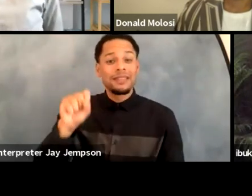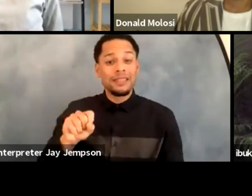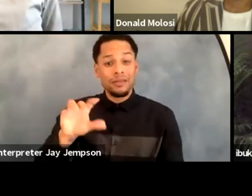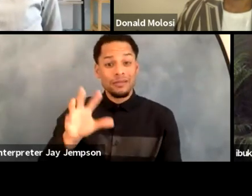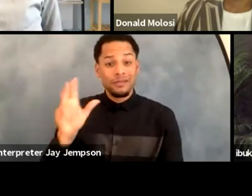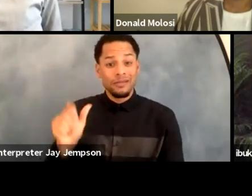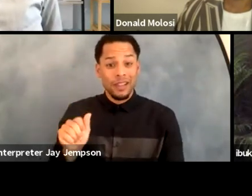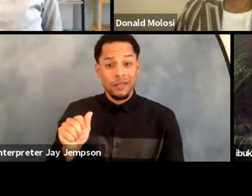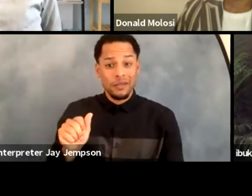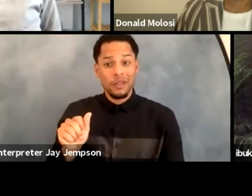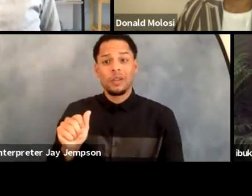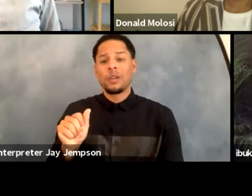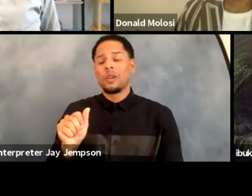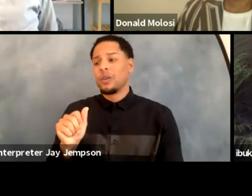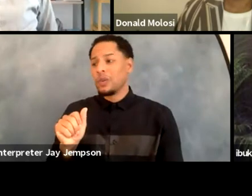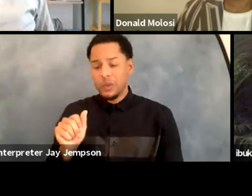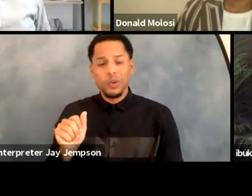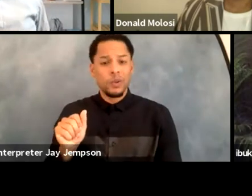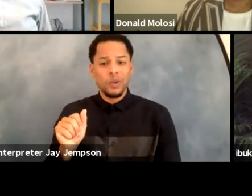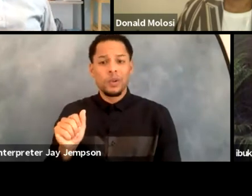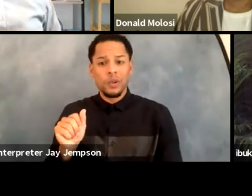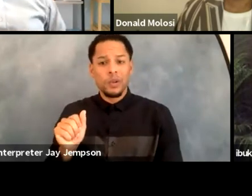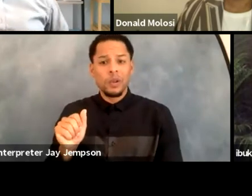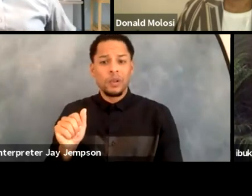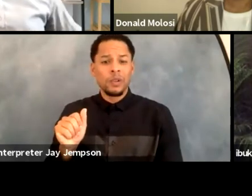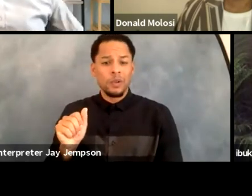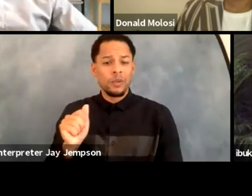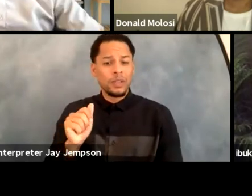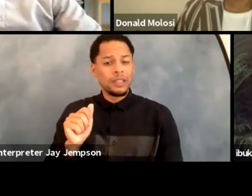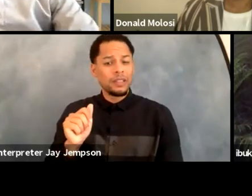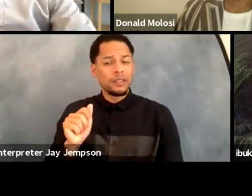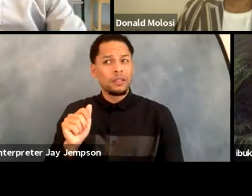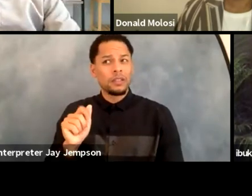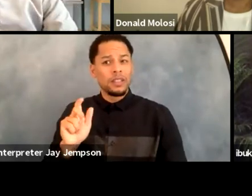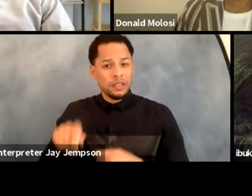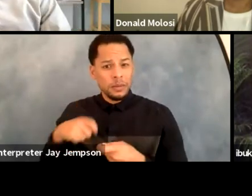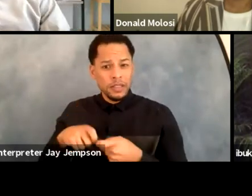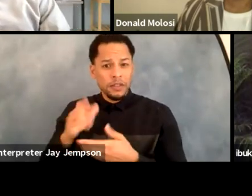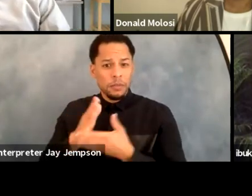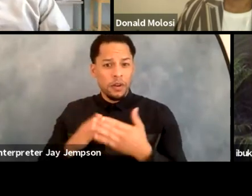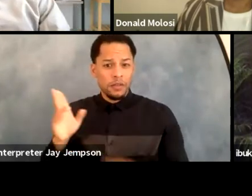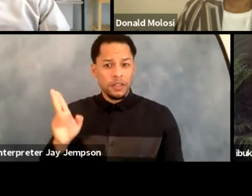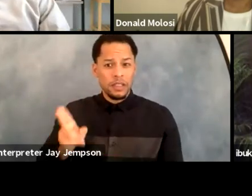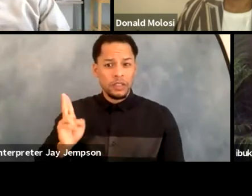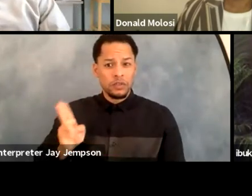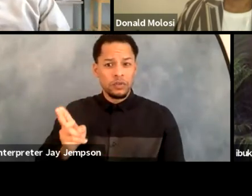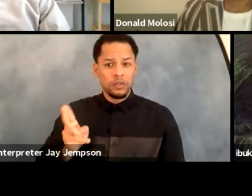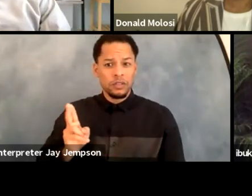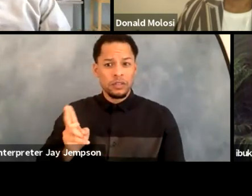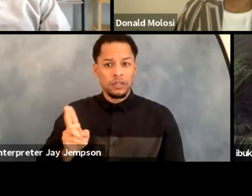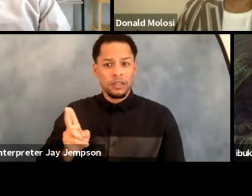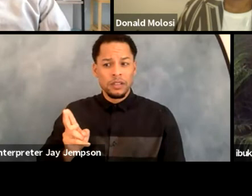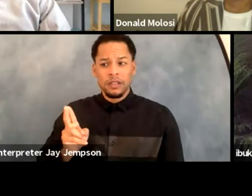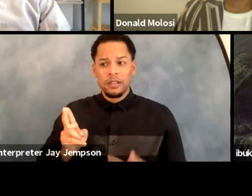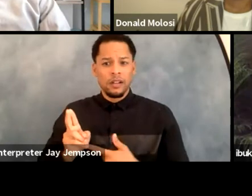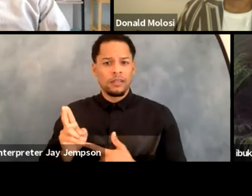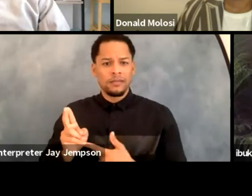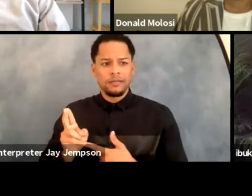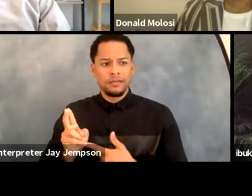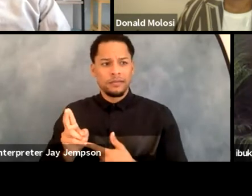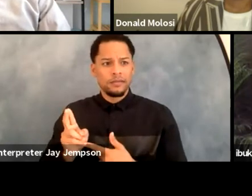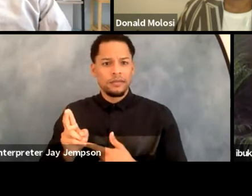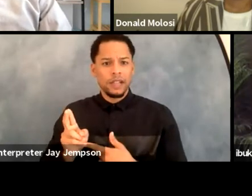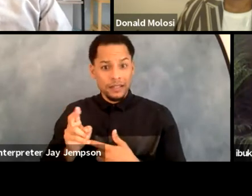we went through a phase where, you know, a particular history was being told including in the arts, you know, and it took a while